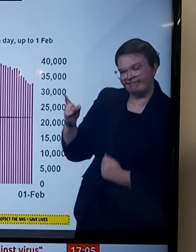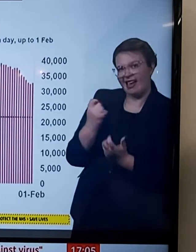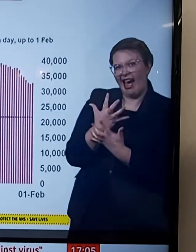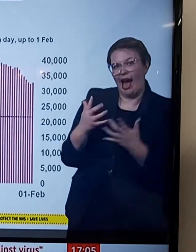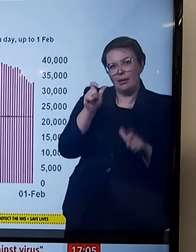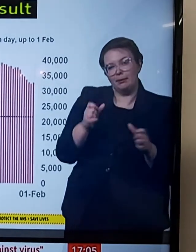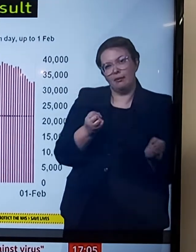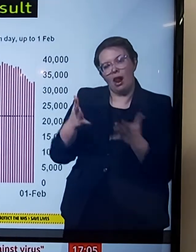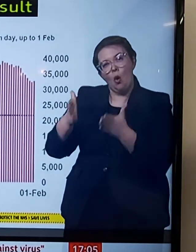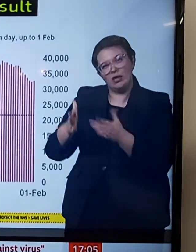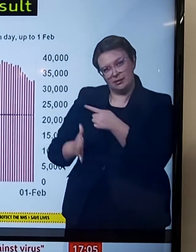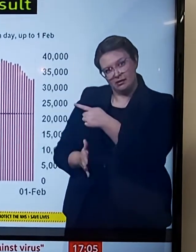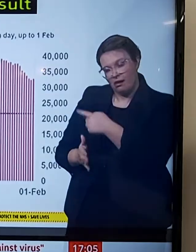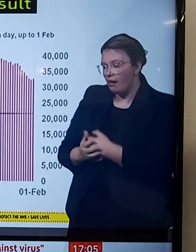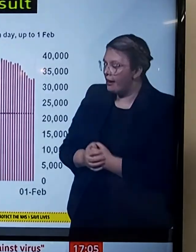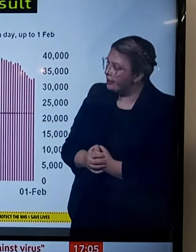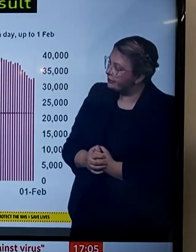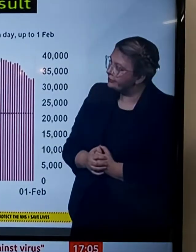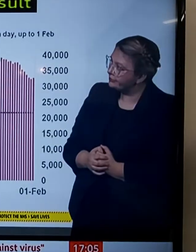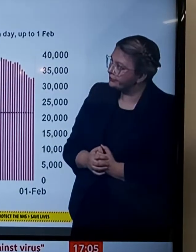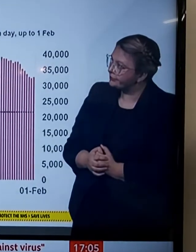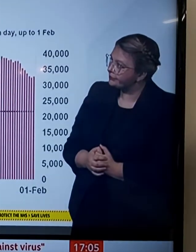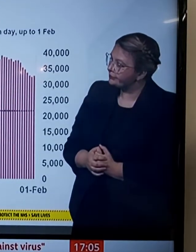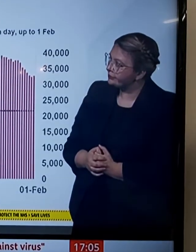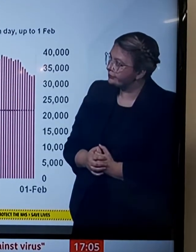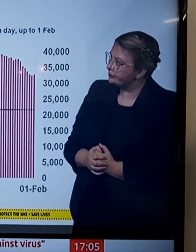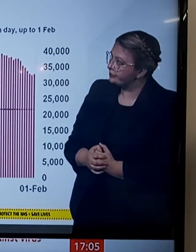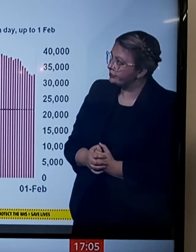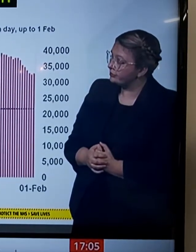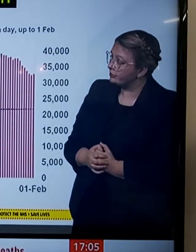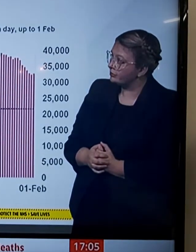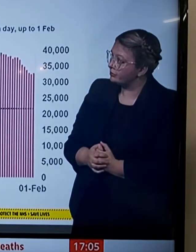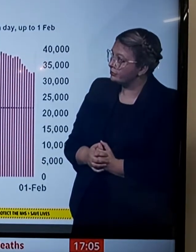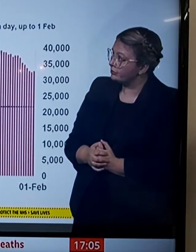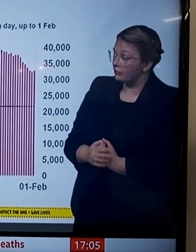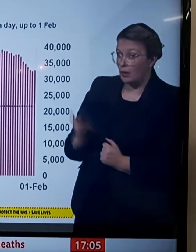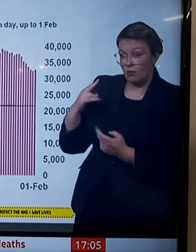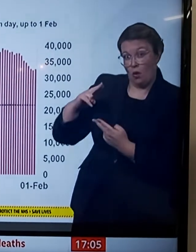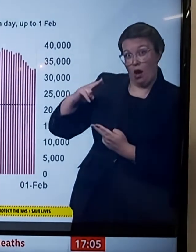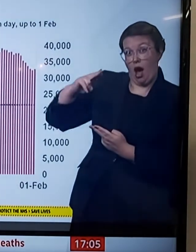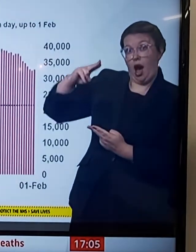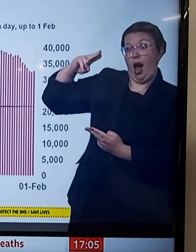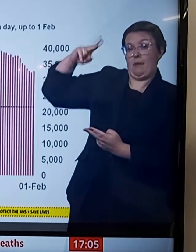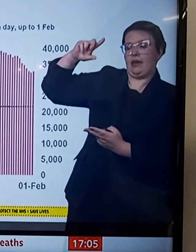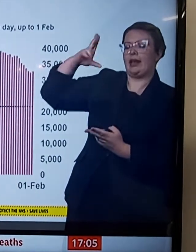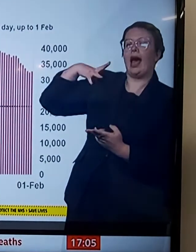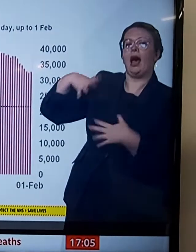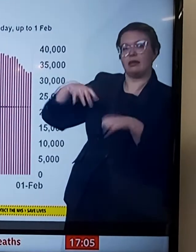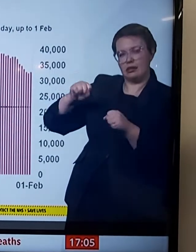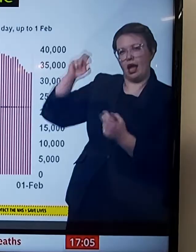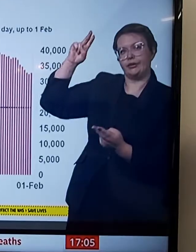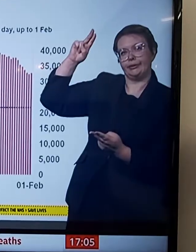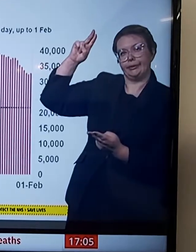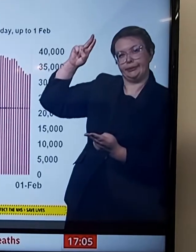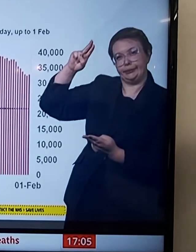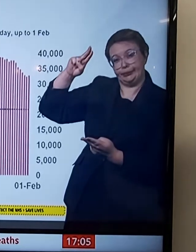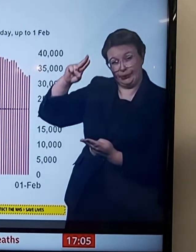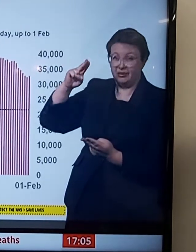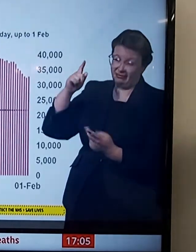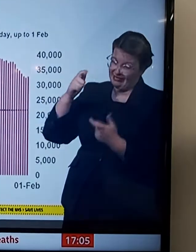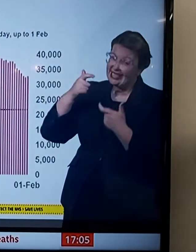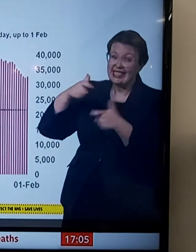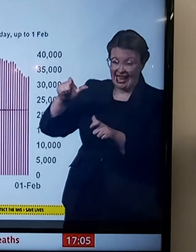hospital with COVID has now gone down from its peak quite noticeably. But as the Prime Minister said,